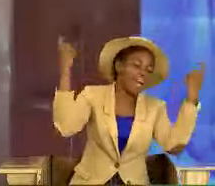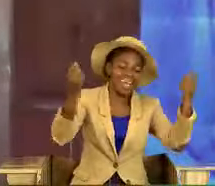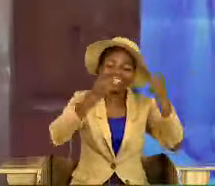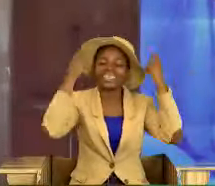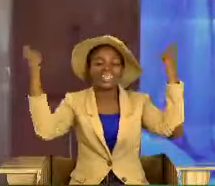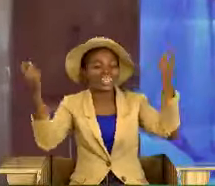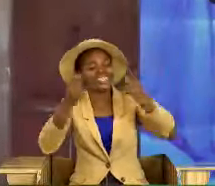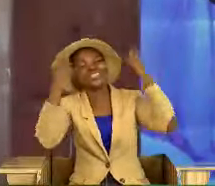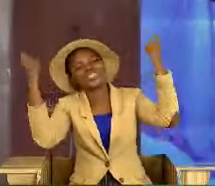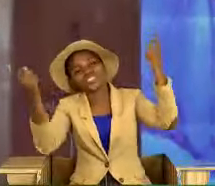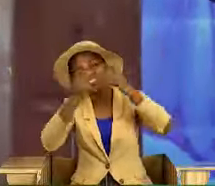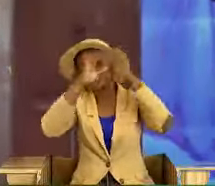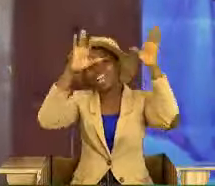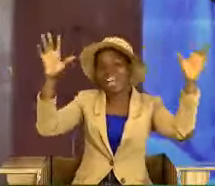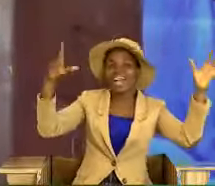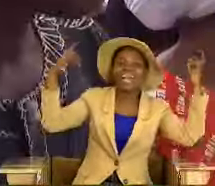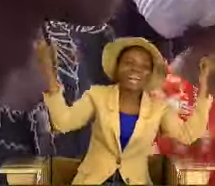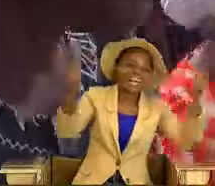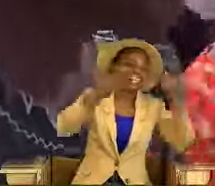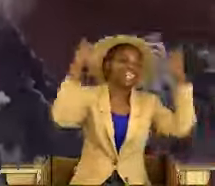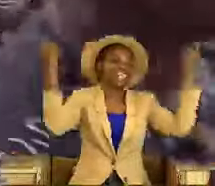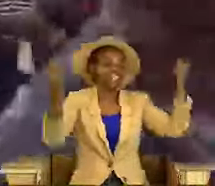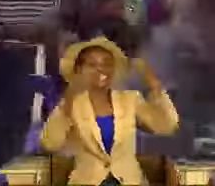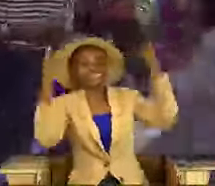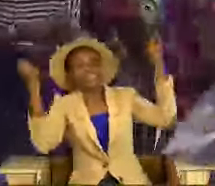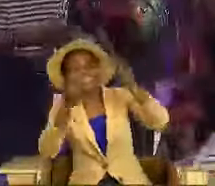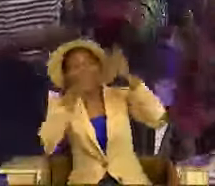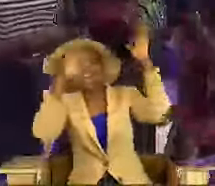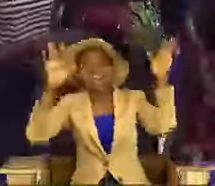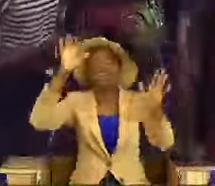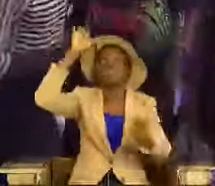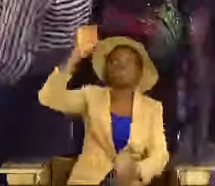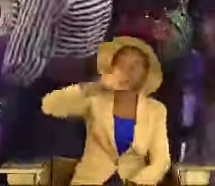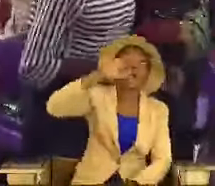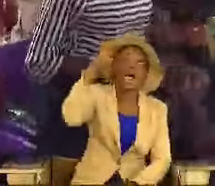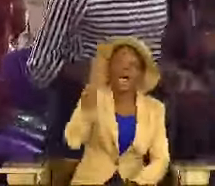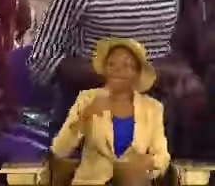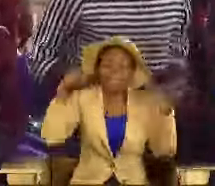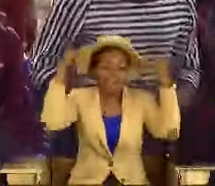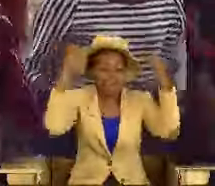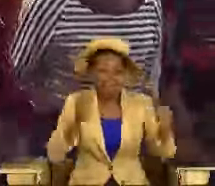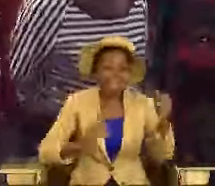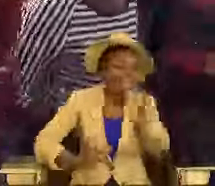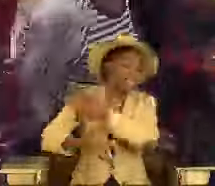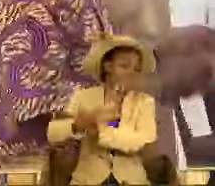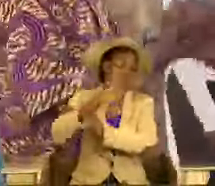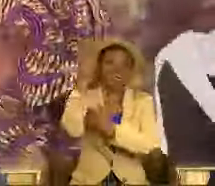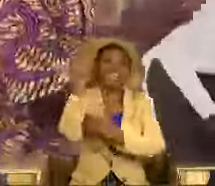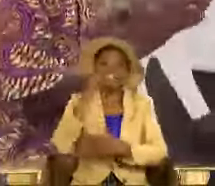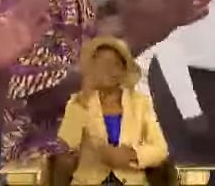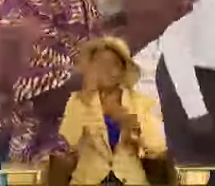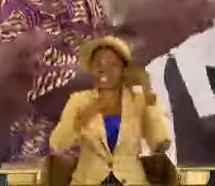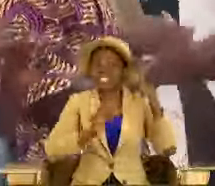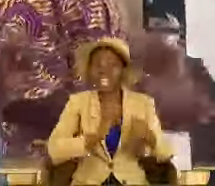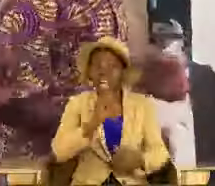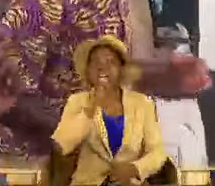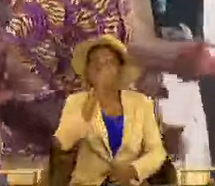hallelujah hallelujah you are the Mighty the great